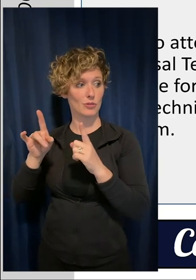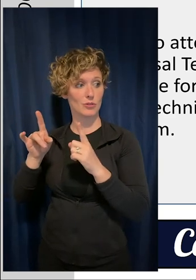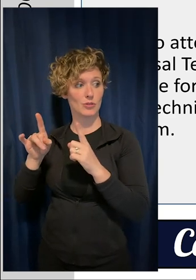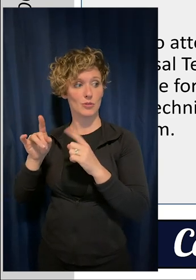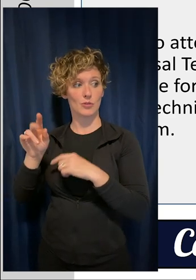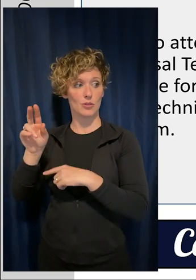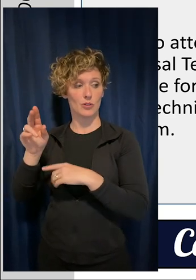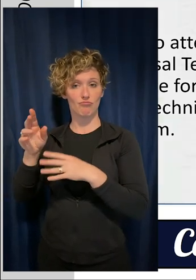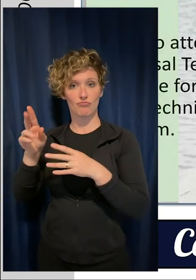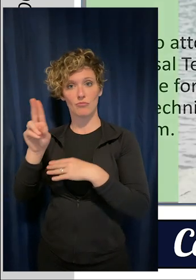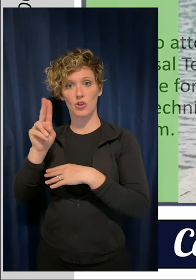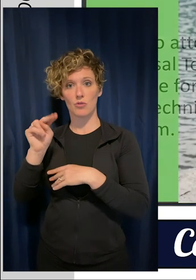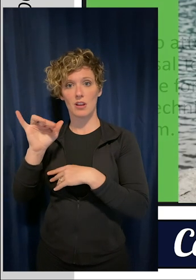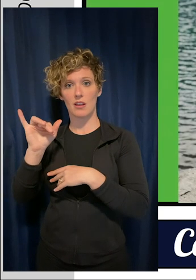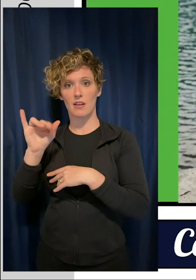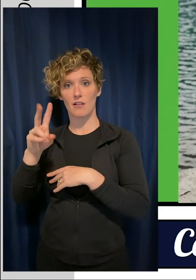Program.